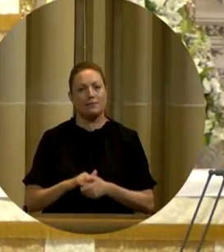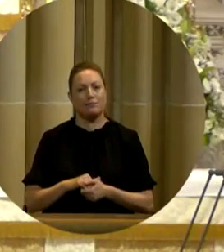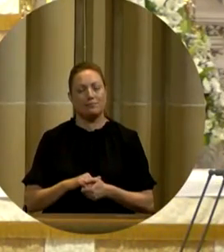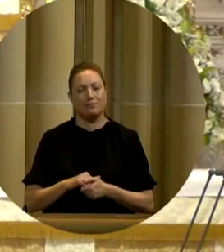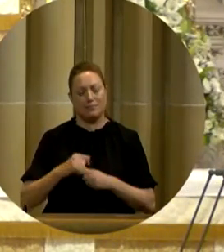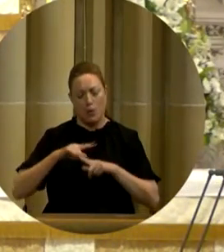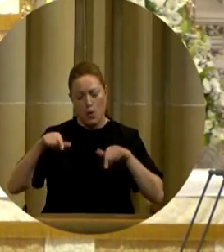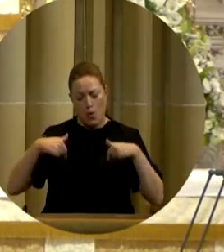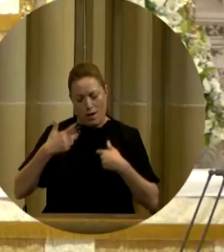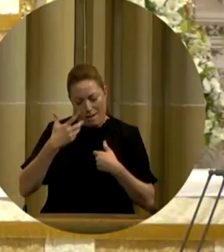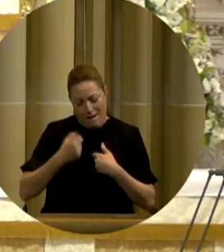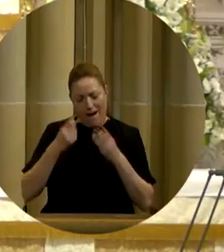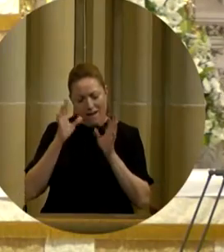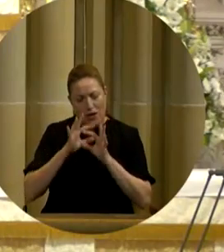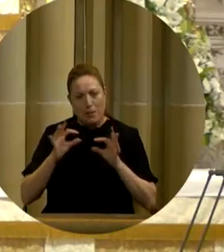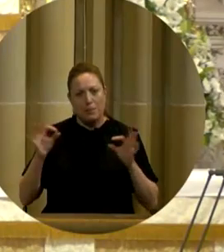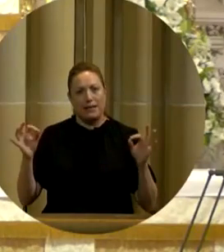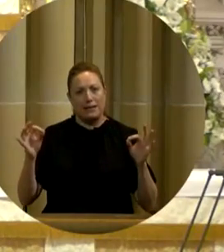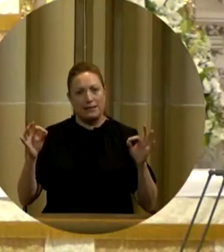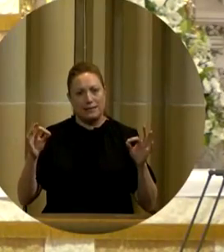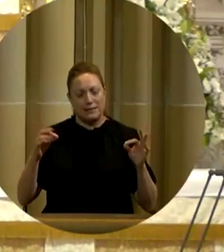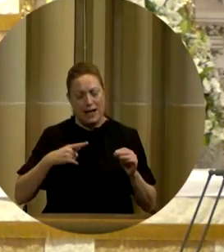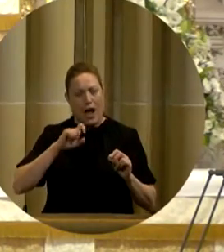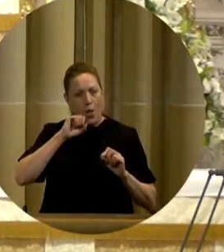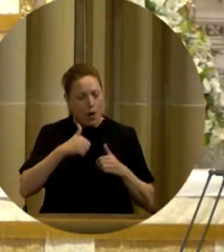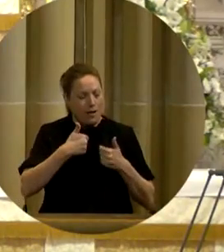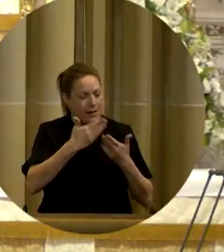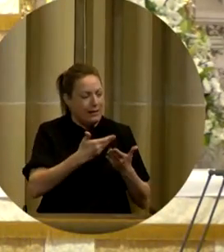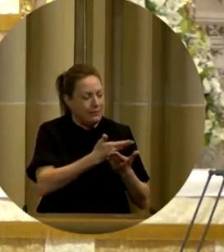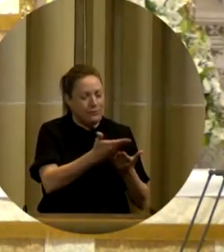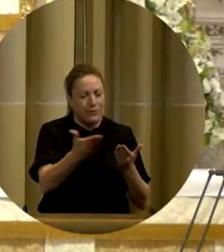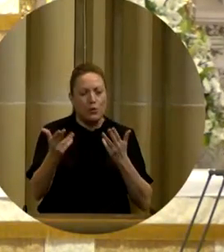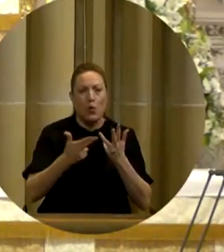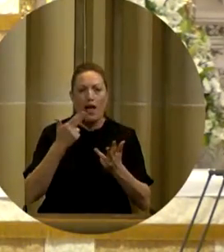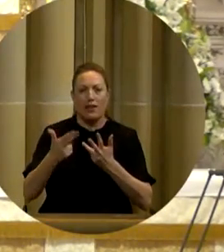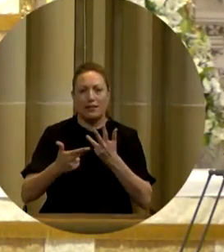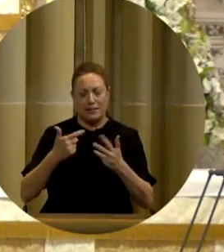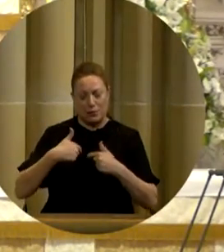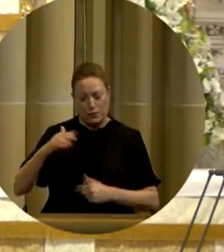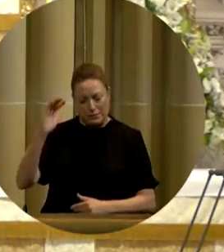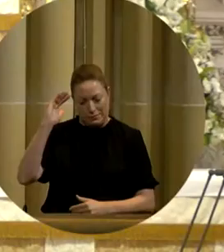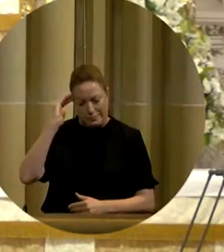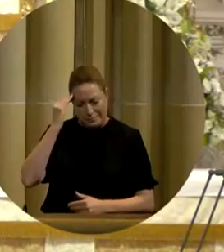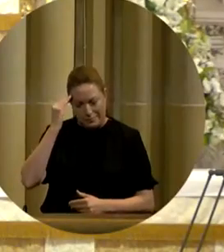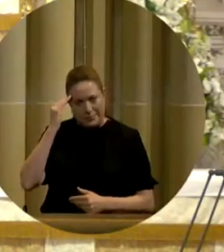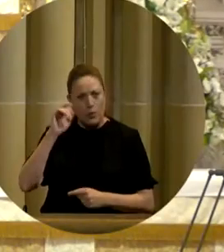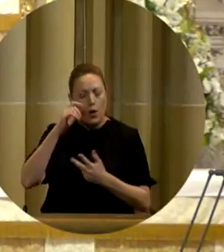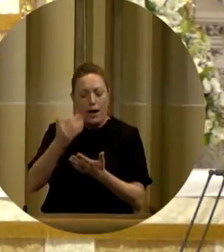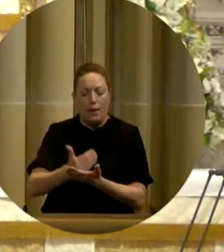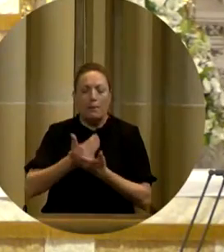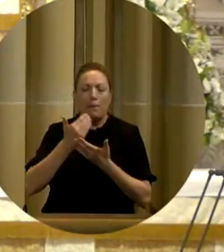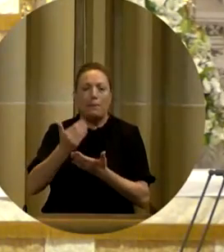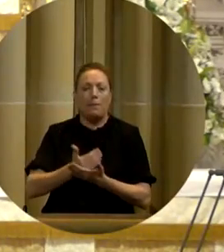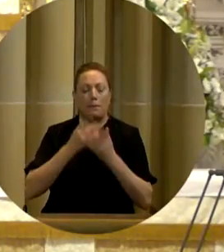we hand on and preserve the peace we have received. Through